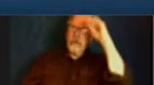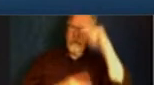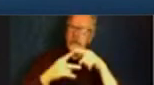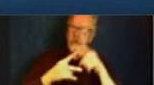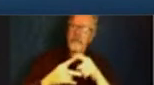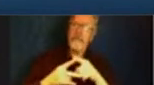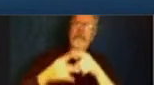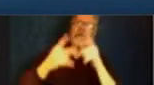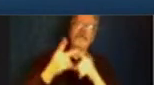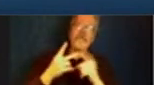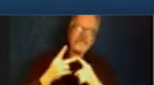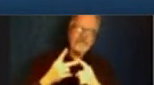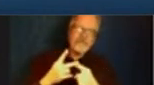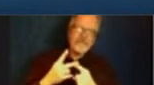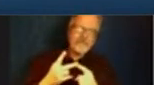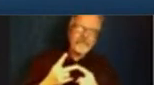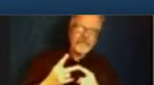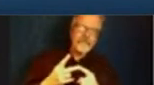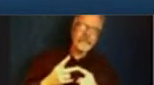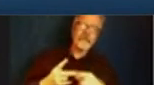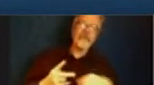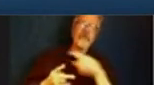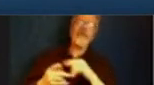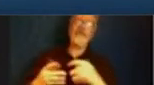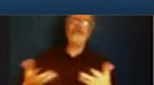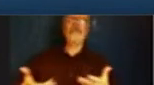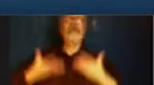young people in Omicron in Washington State?